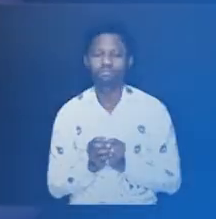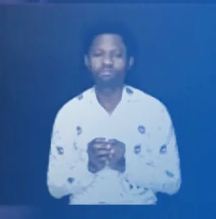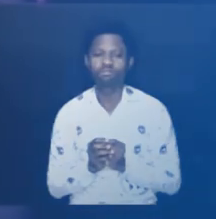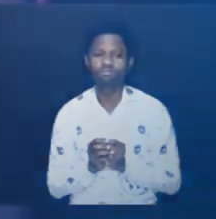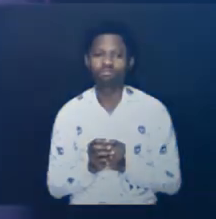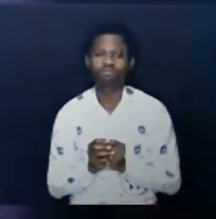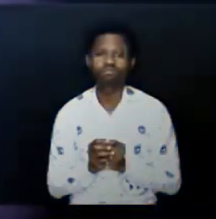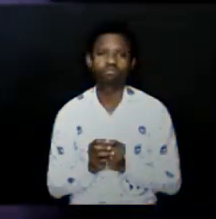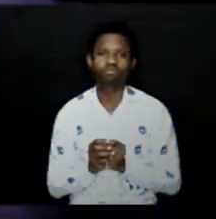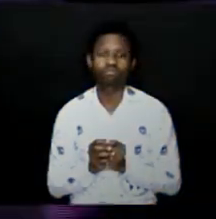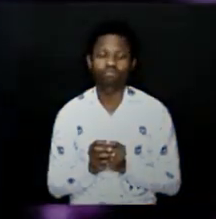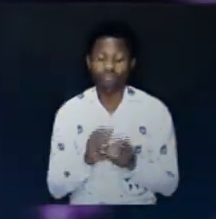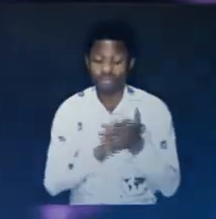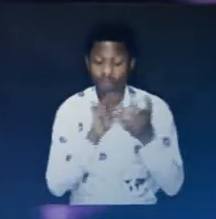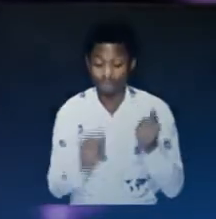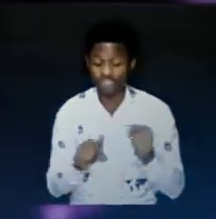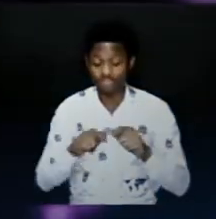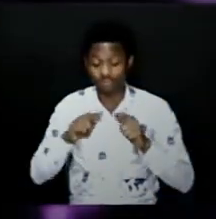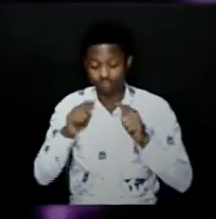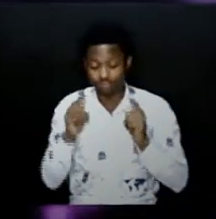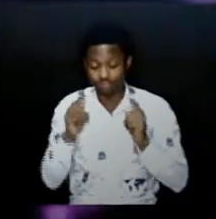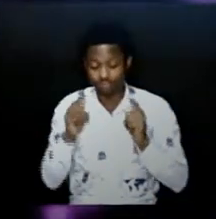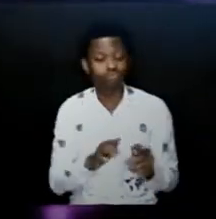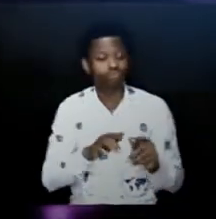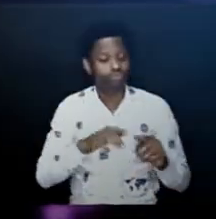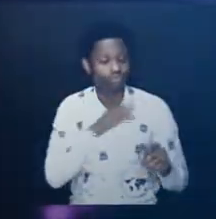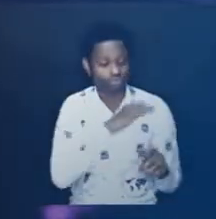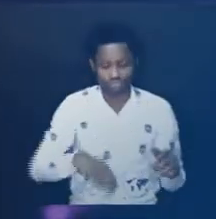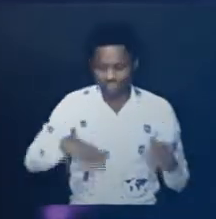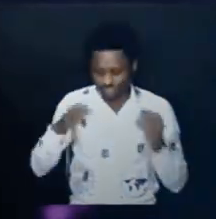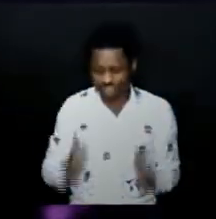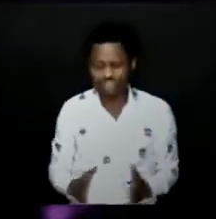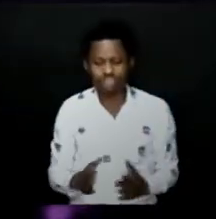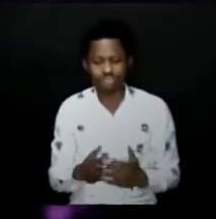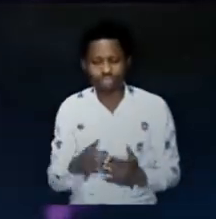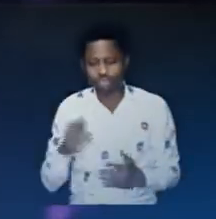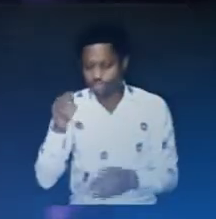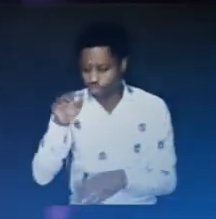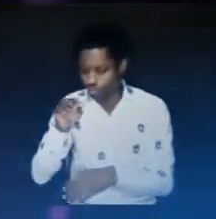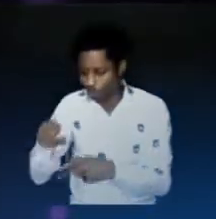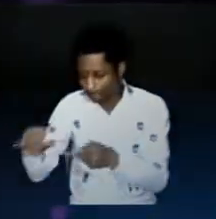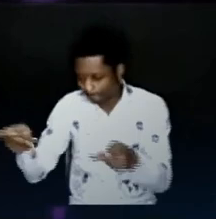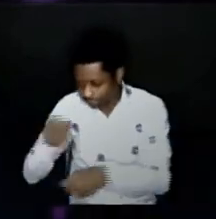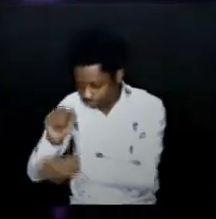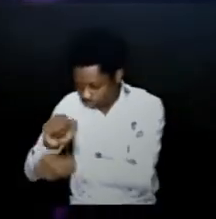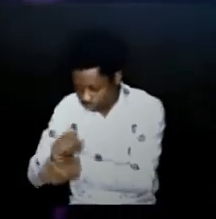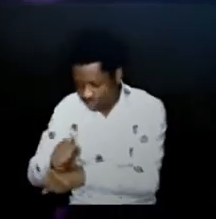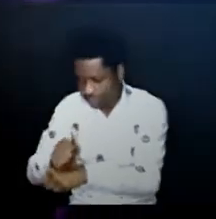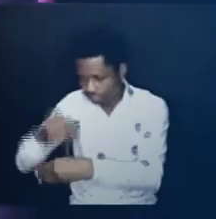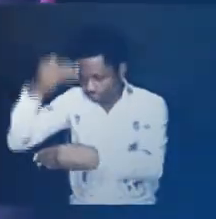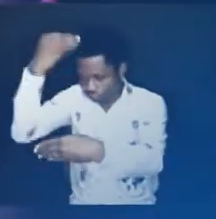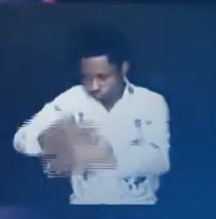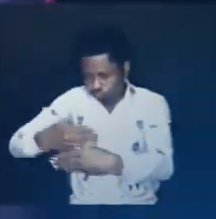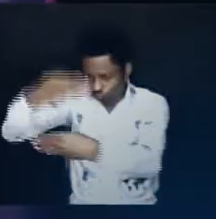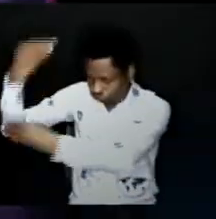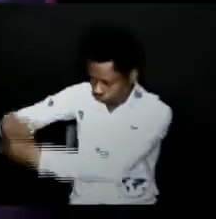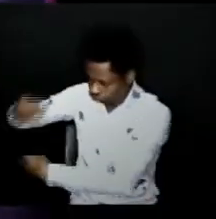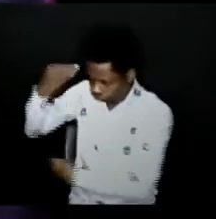prayer. Now, believers, Christians, raise blocks in your workplaces against